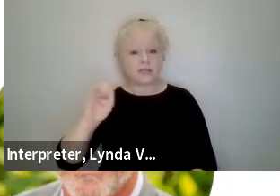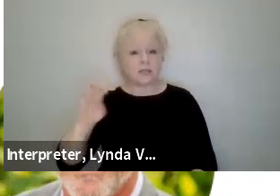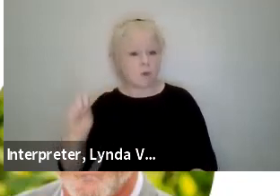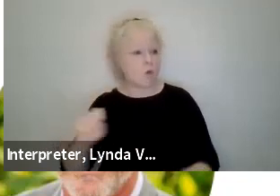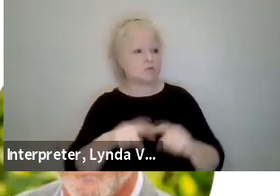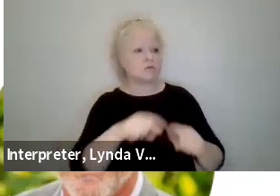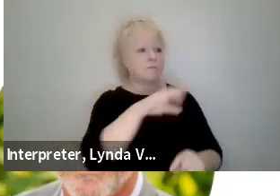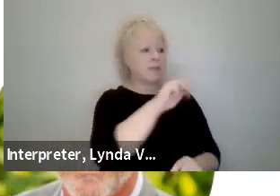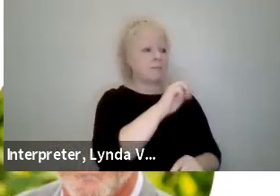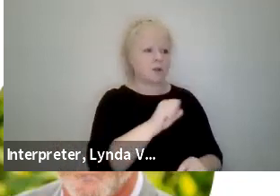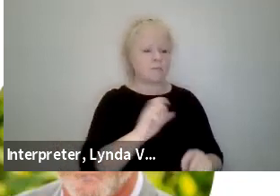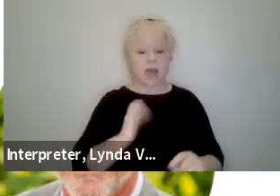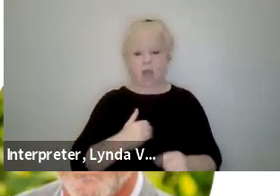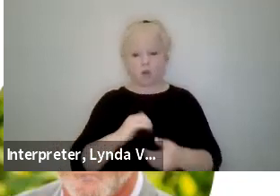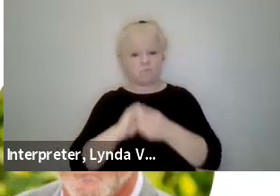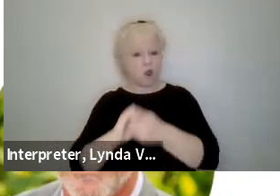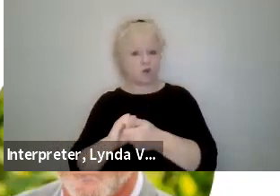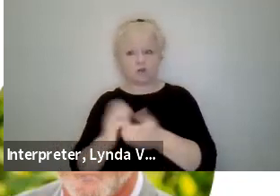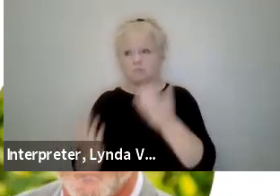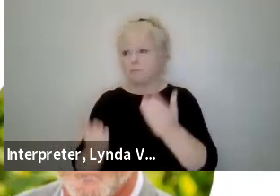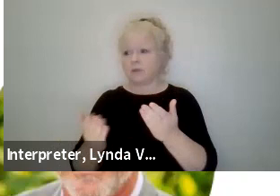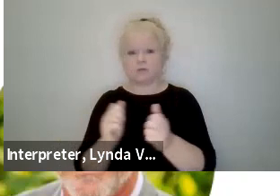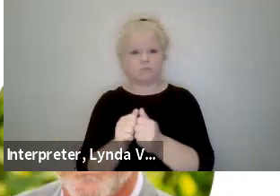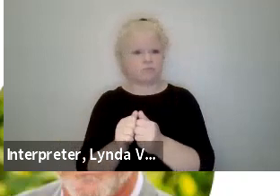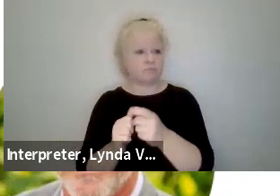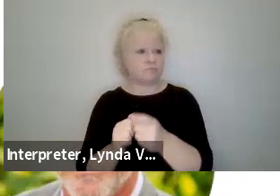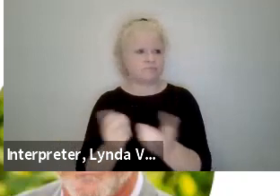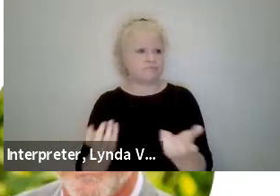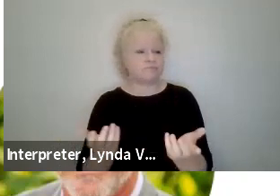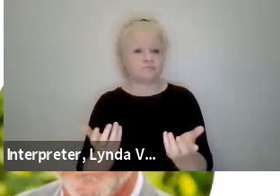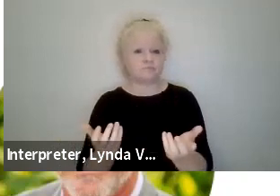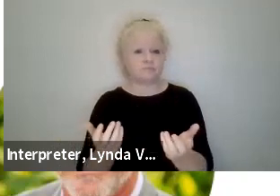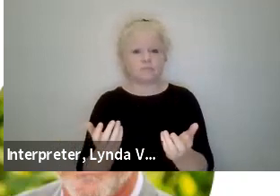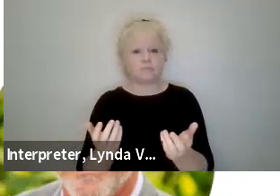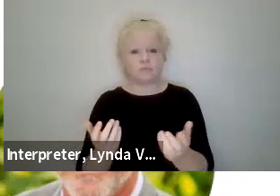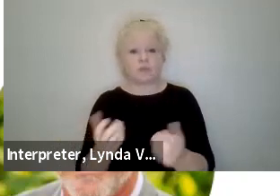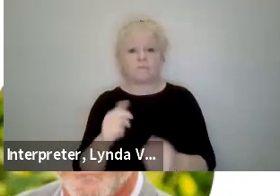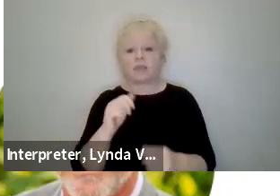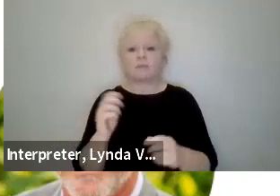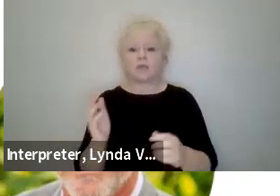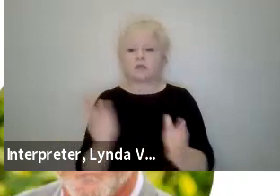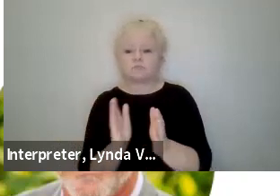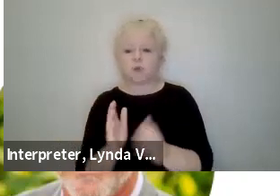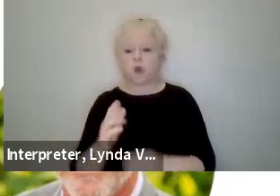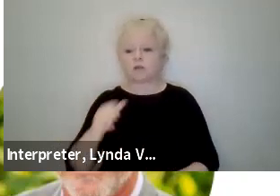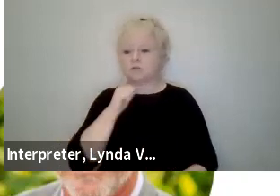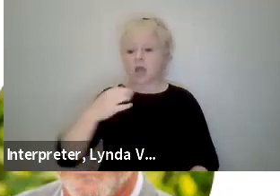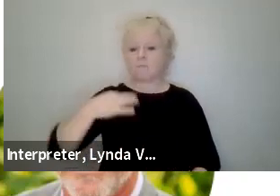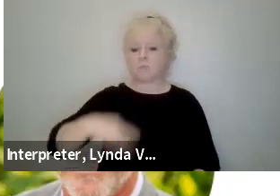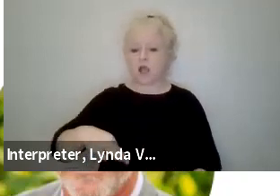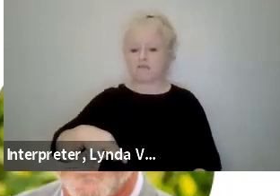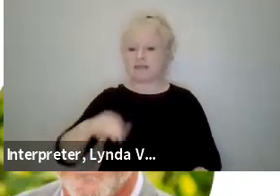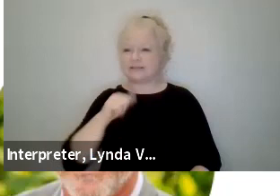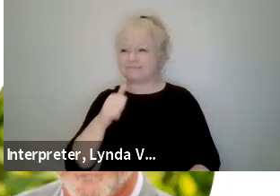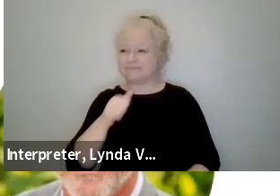that's not to say that our partnerships with some medium-sized nonprofits haven't been as fruitful